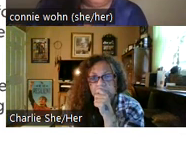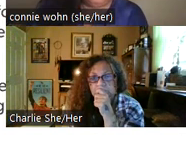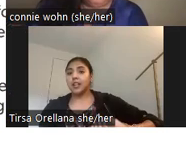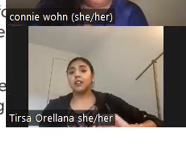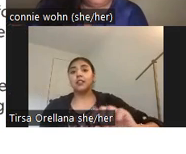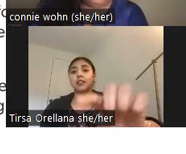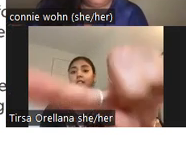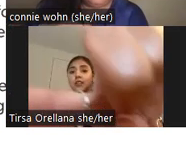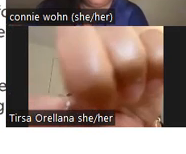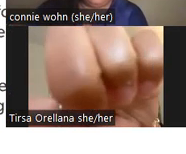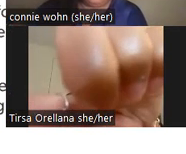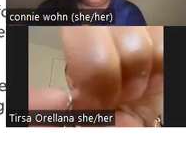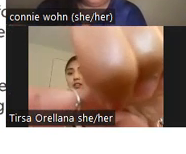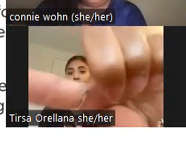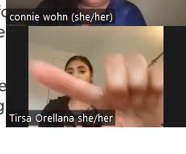Sure.